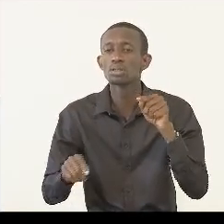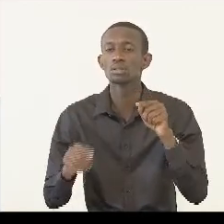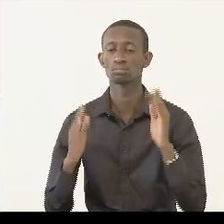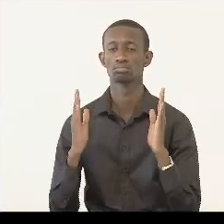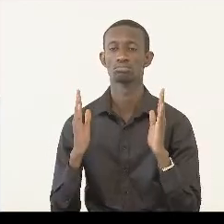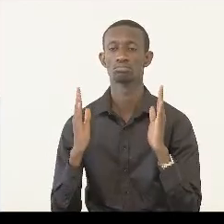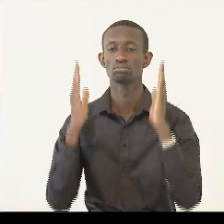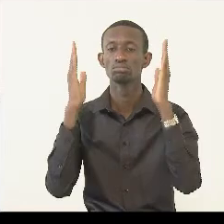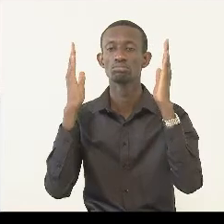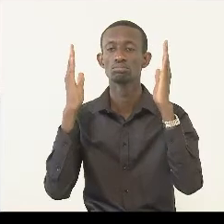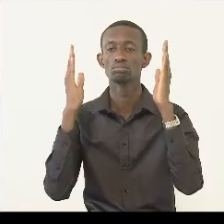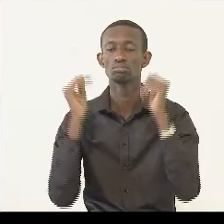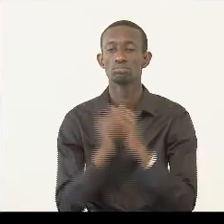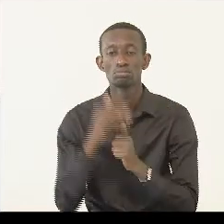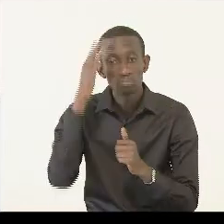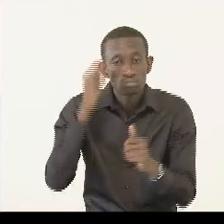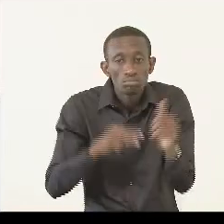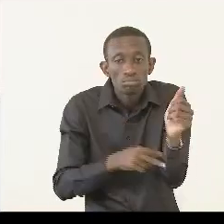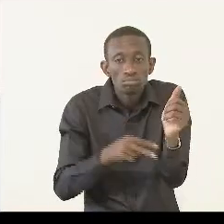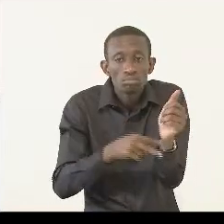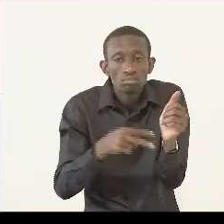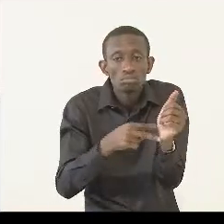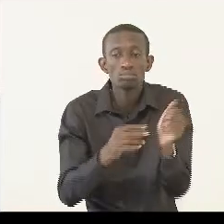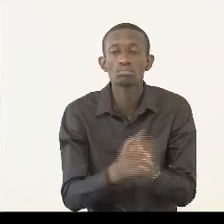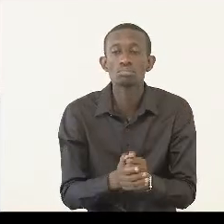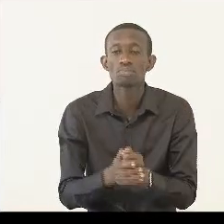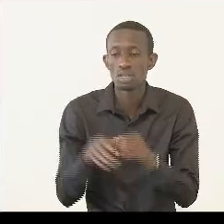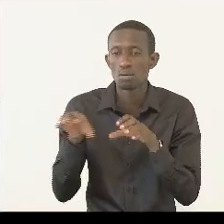bishinze bibiri. So the backbone,